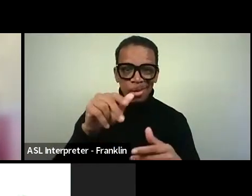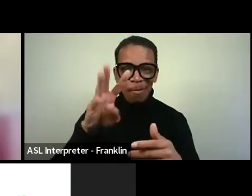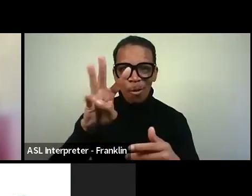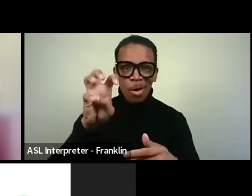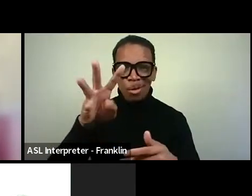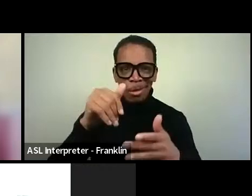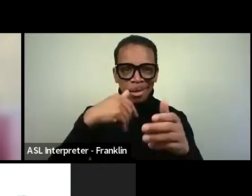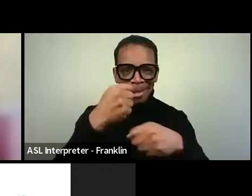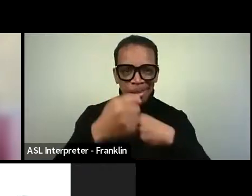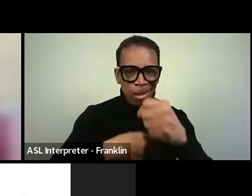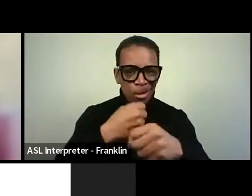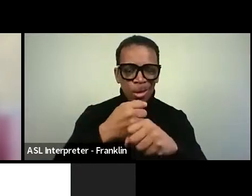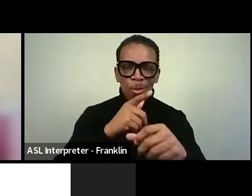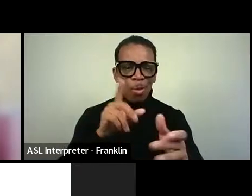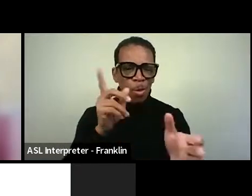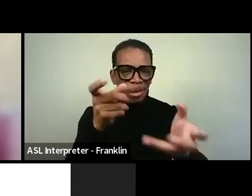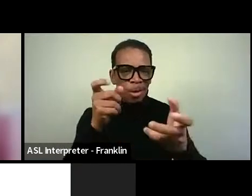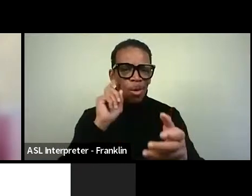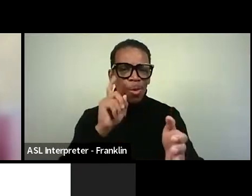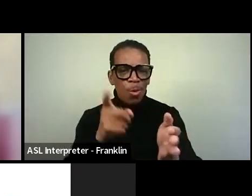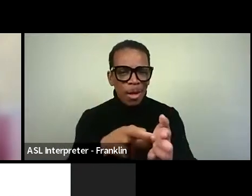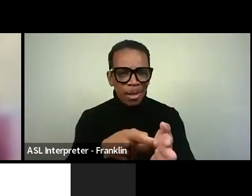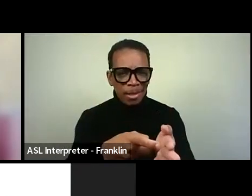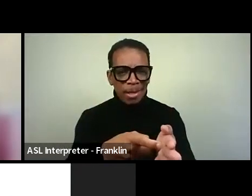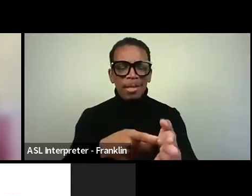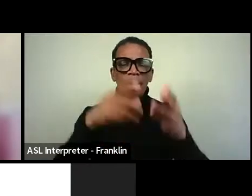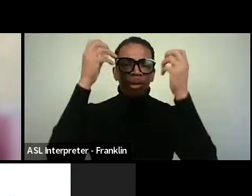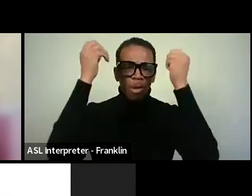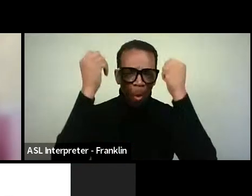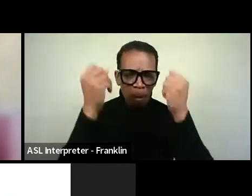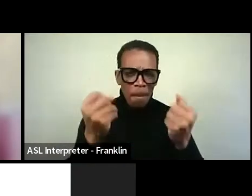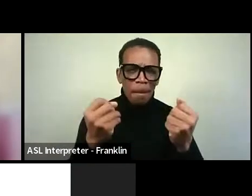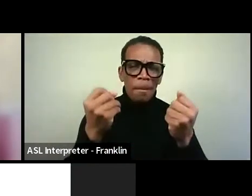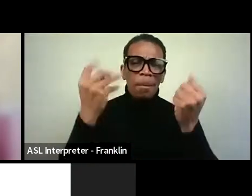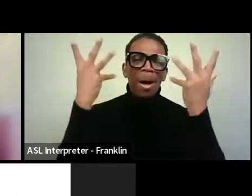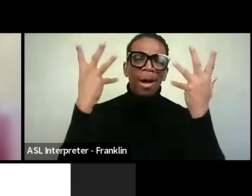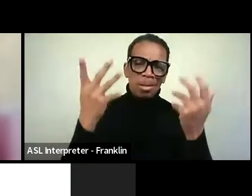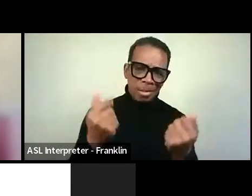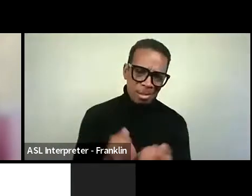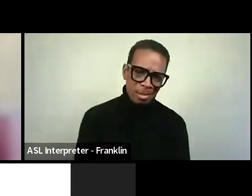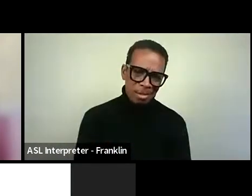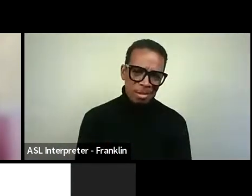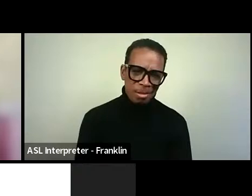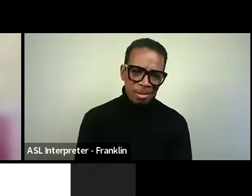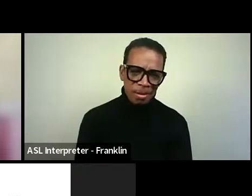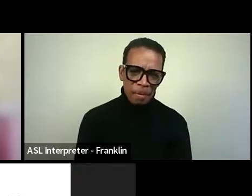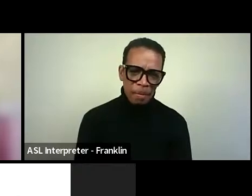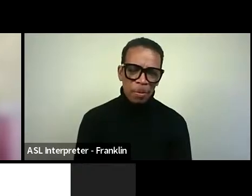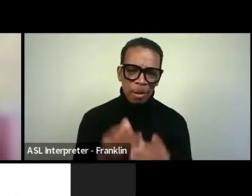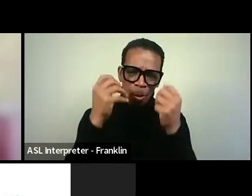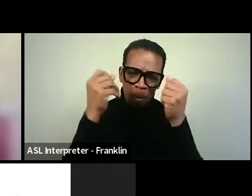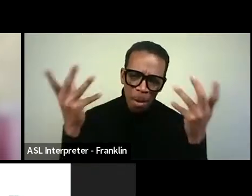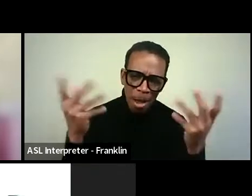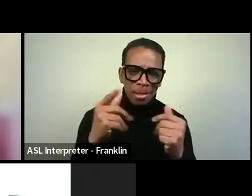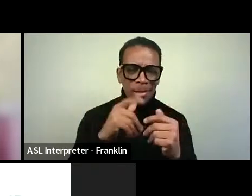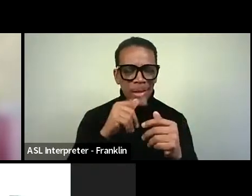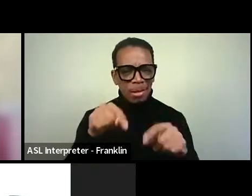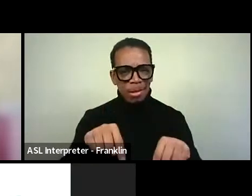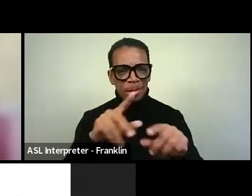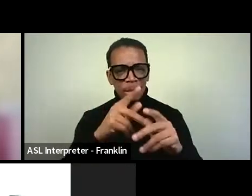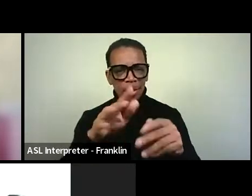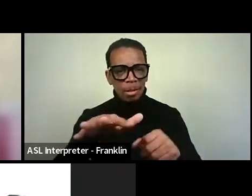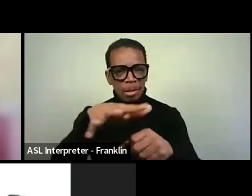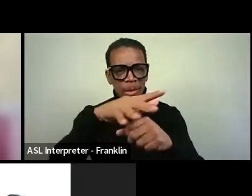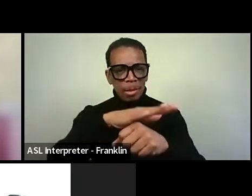kind of acknowledge the fact that there is so much that just this space can provide in the